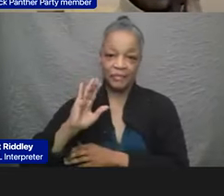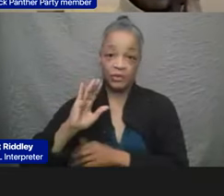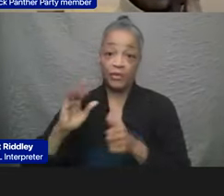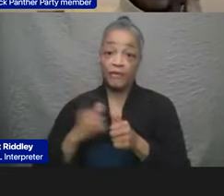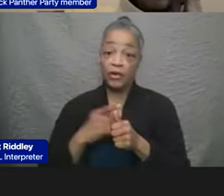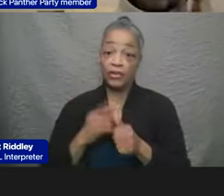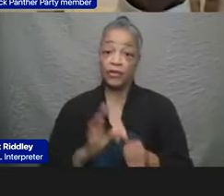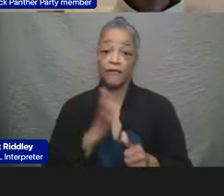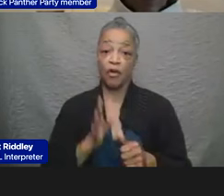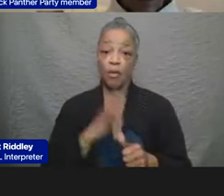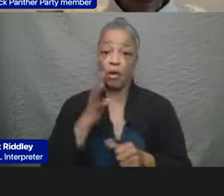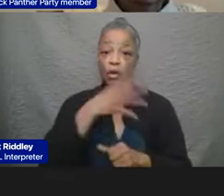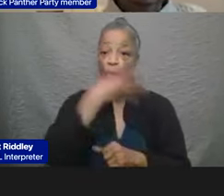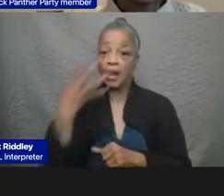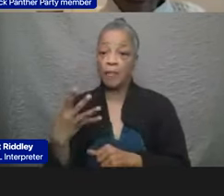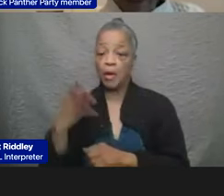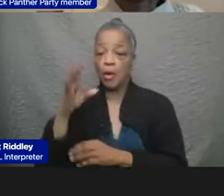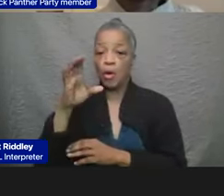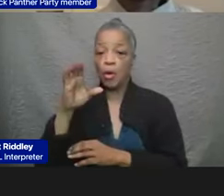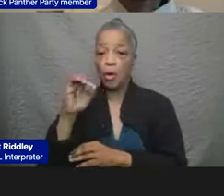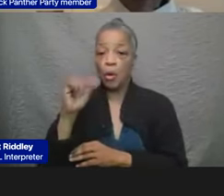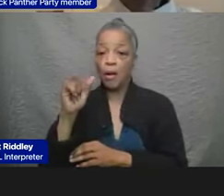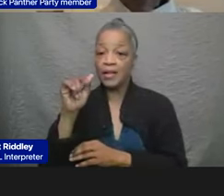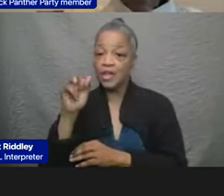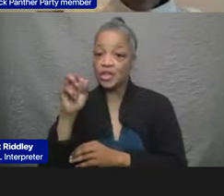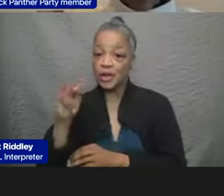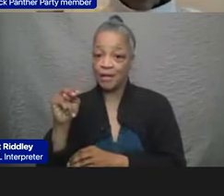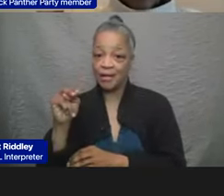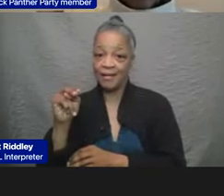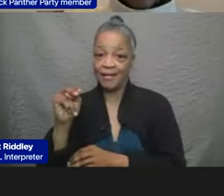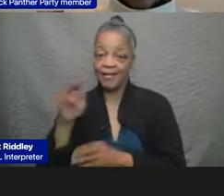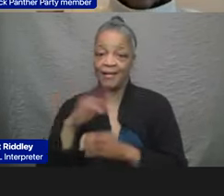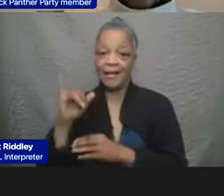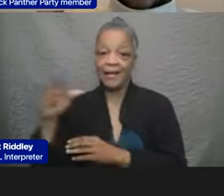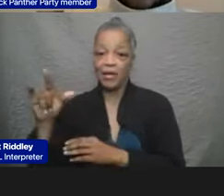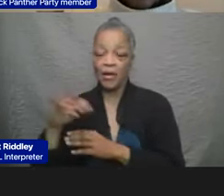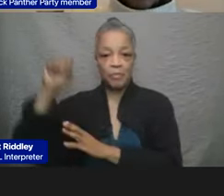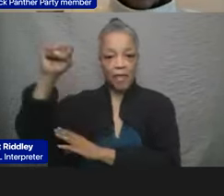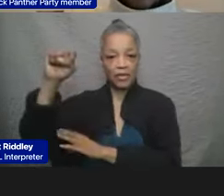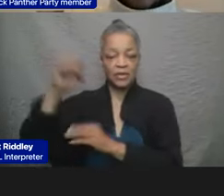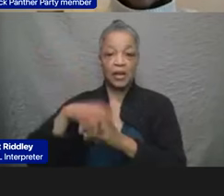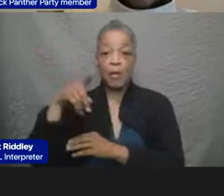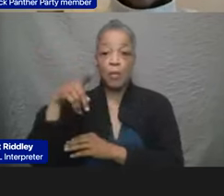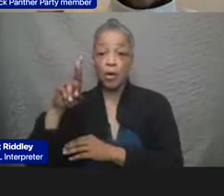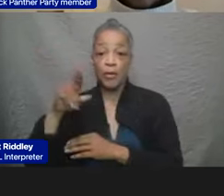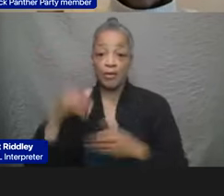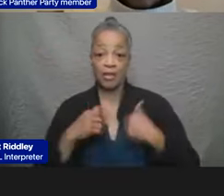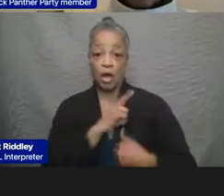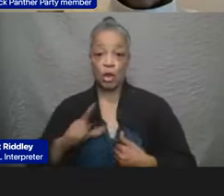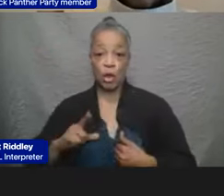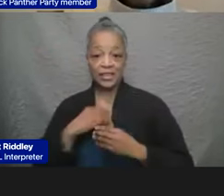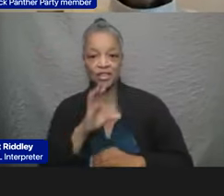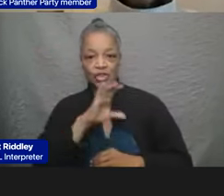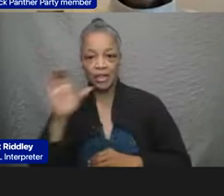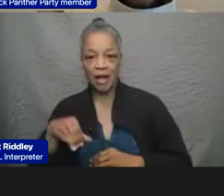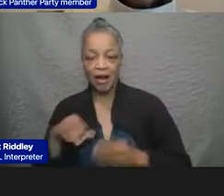Rainbow Coalition was the Illinois Panthers, the Puerto Rican Young Lords of Chicago, and the